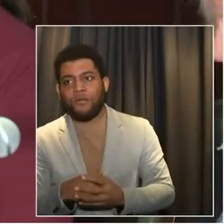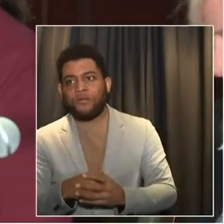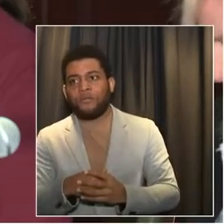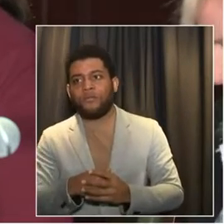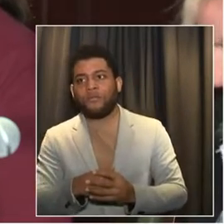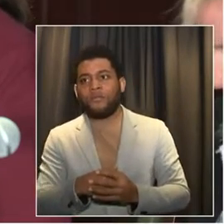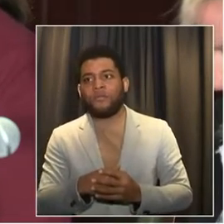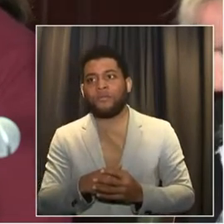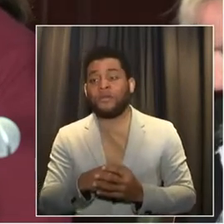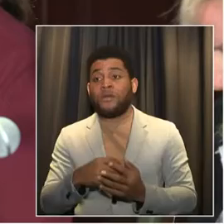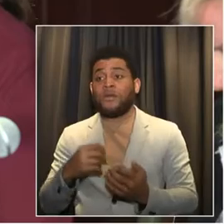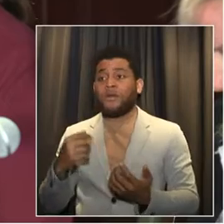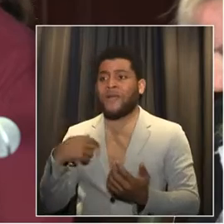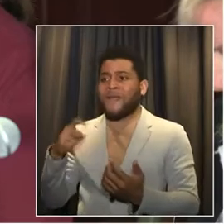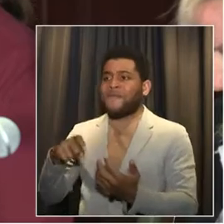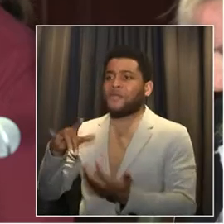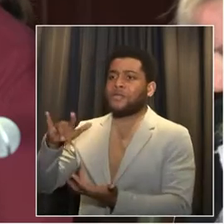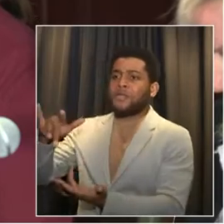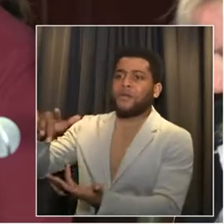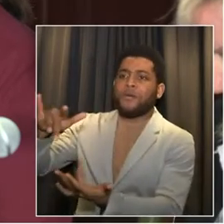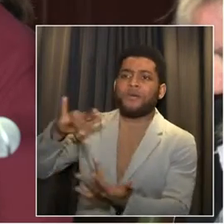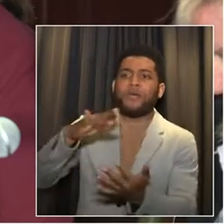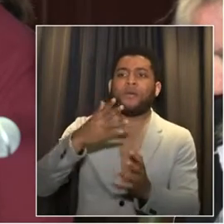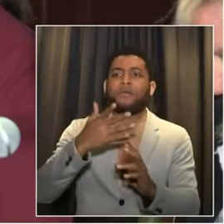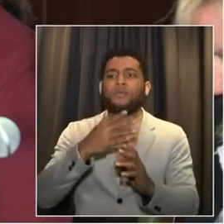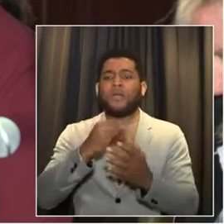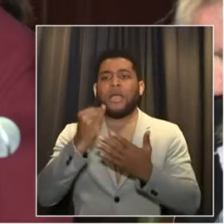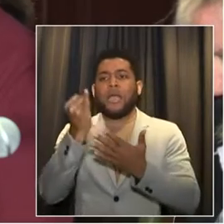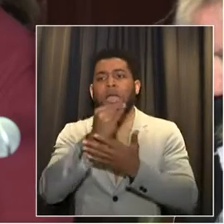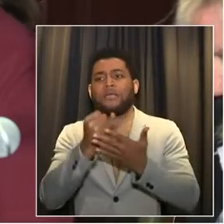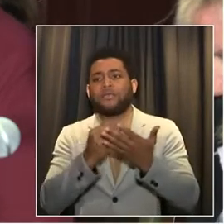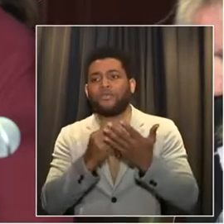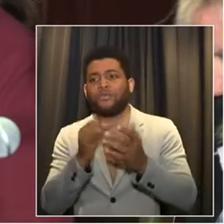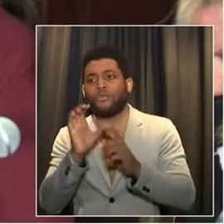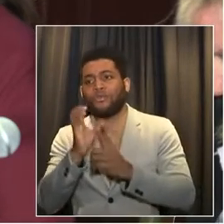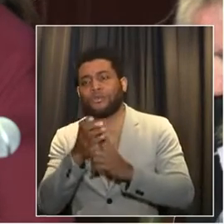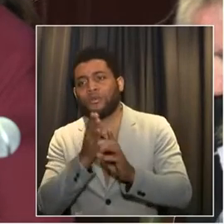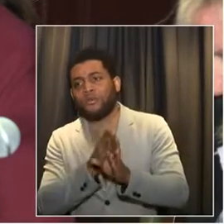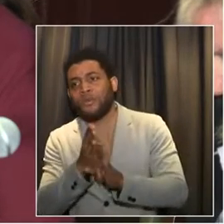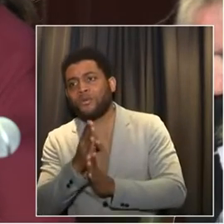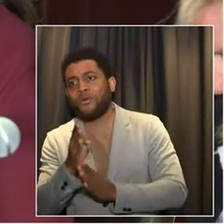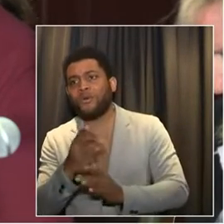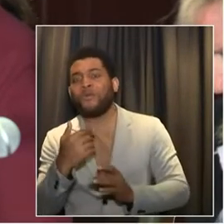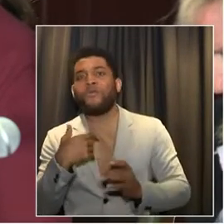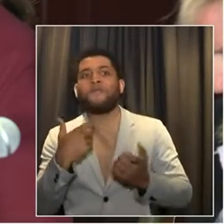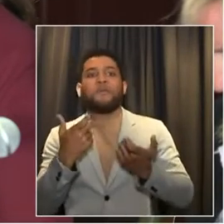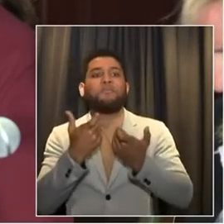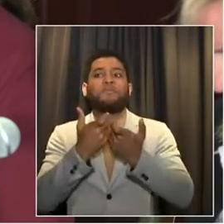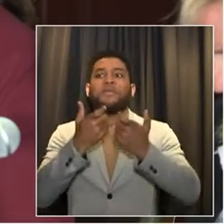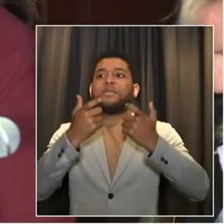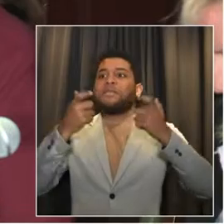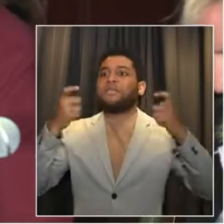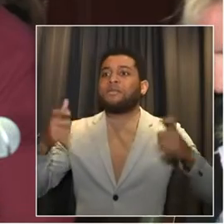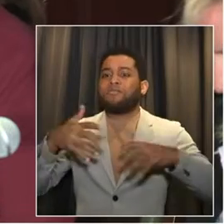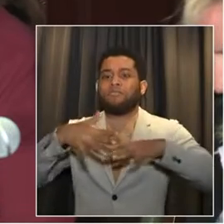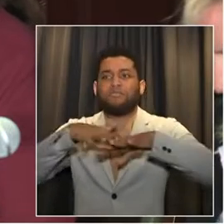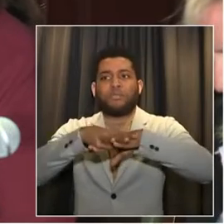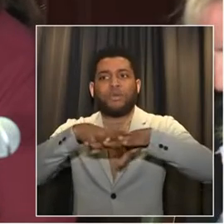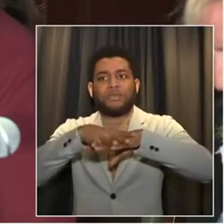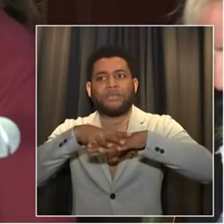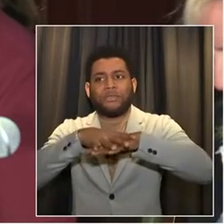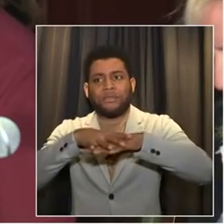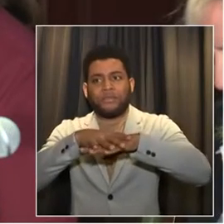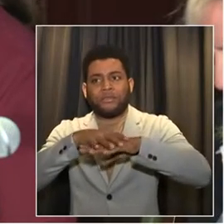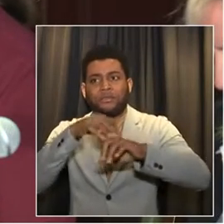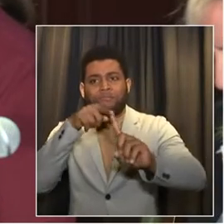people, the arts and culture industry that have a big presence. That might be one stakeholder group. There's